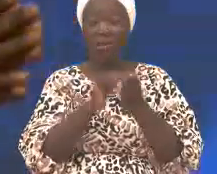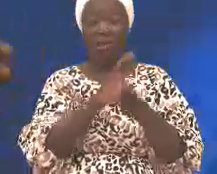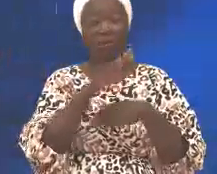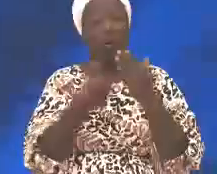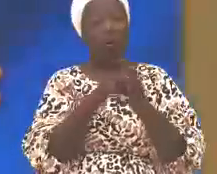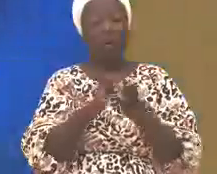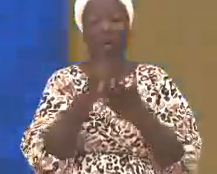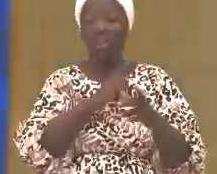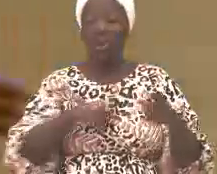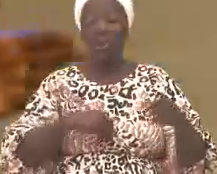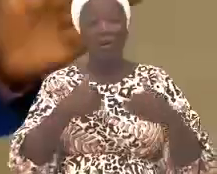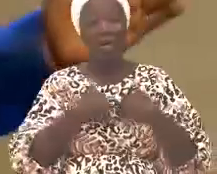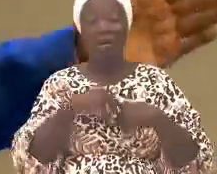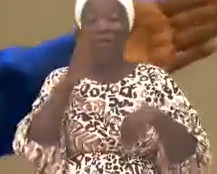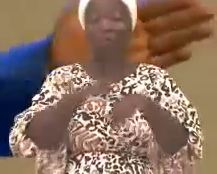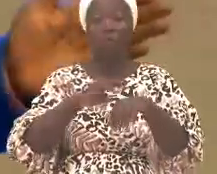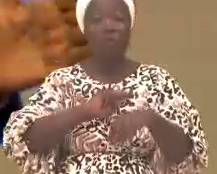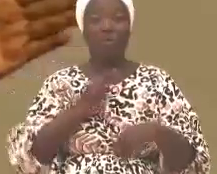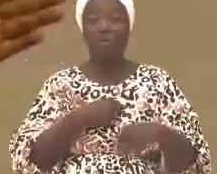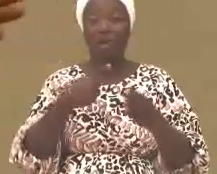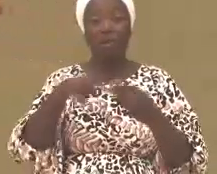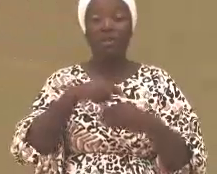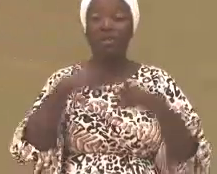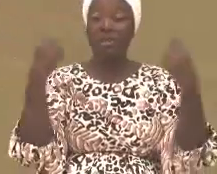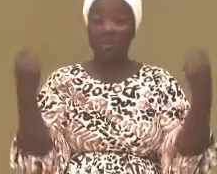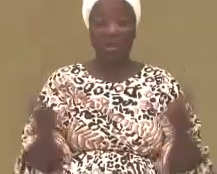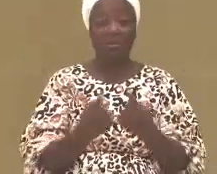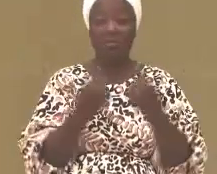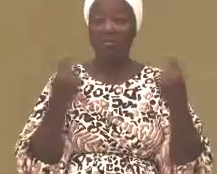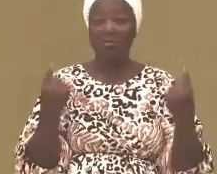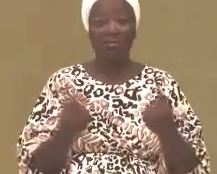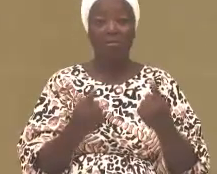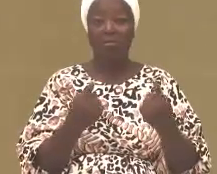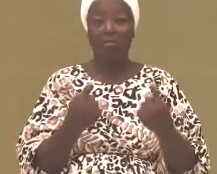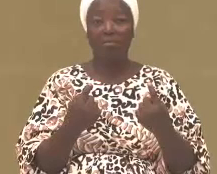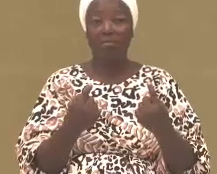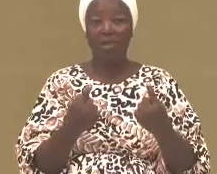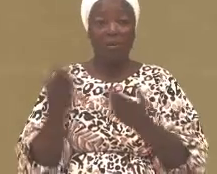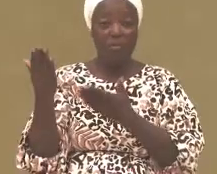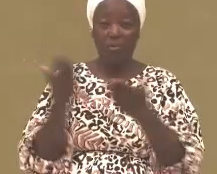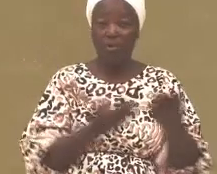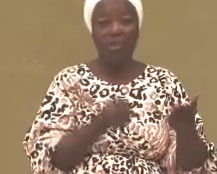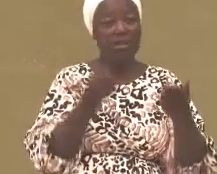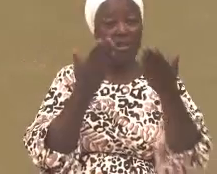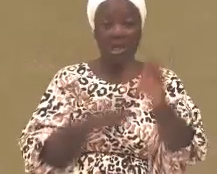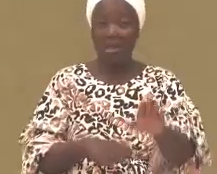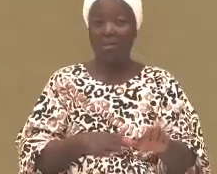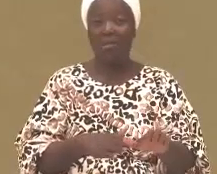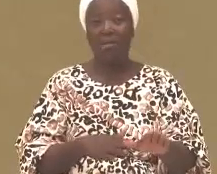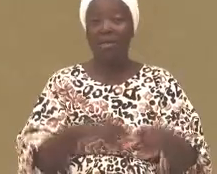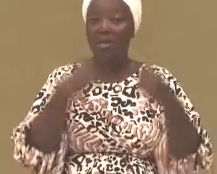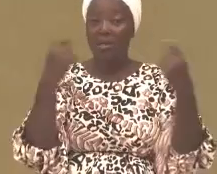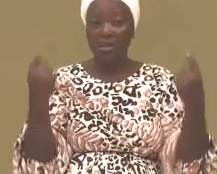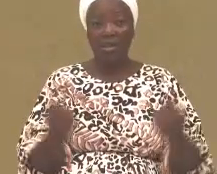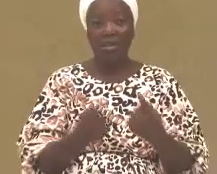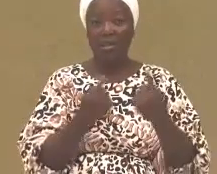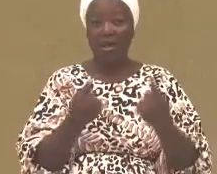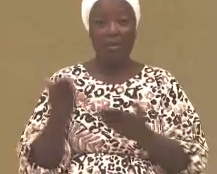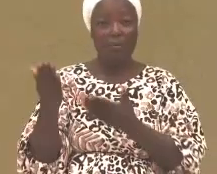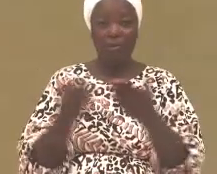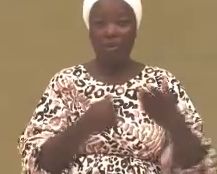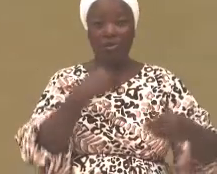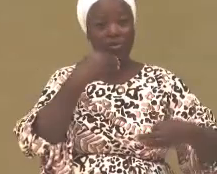warned us about, sin causes death, sin causes